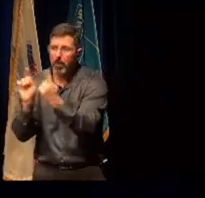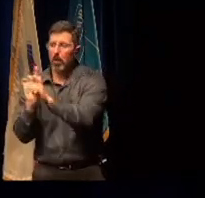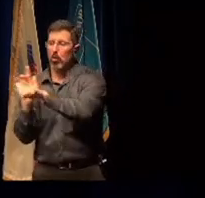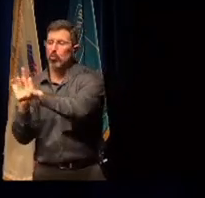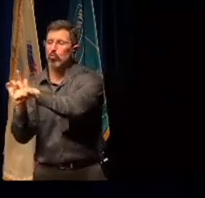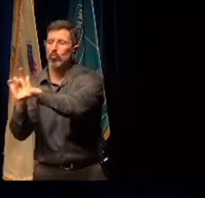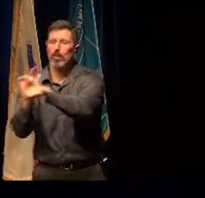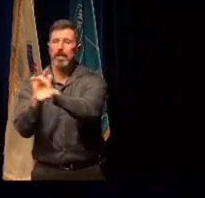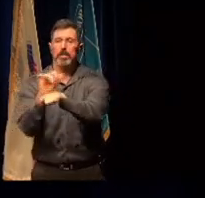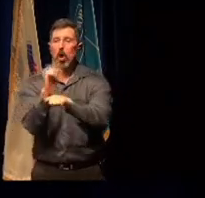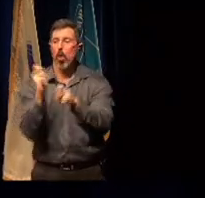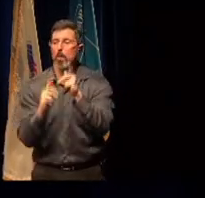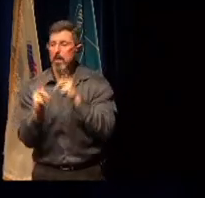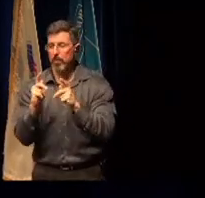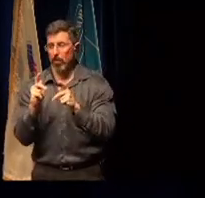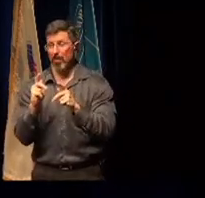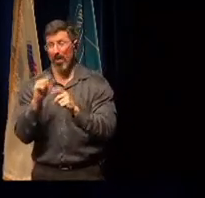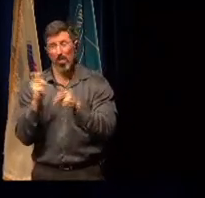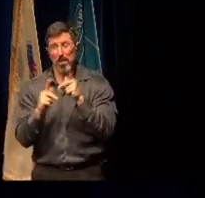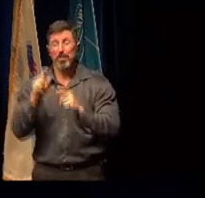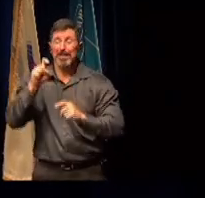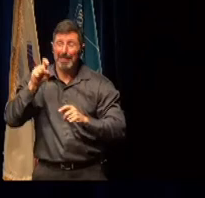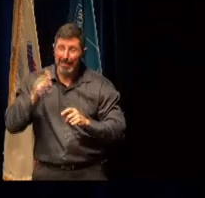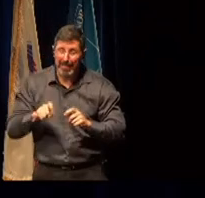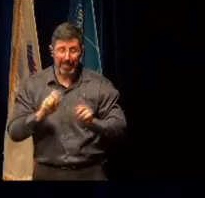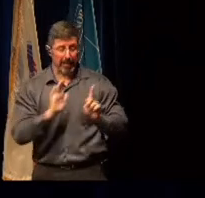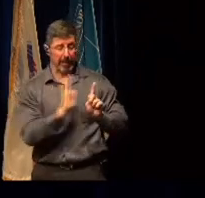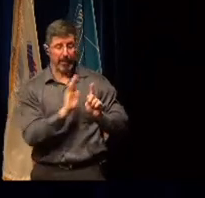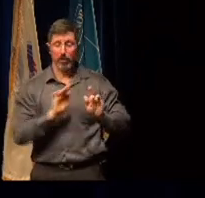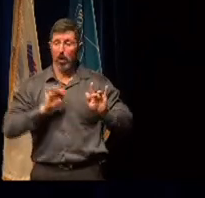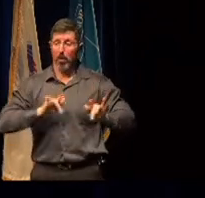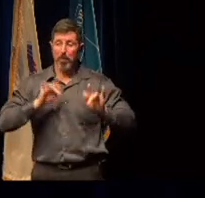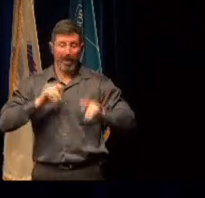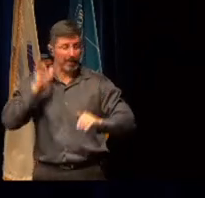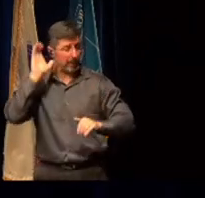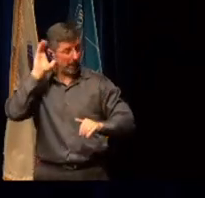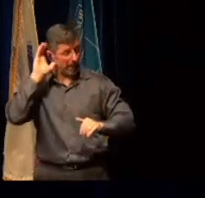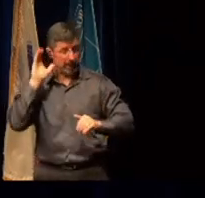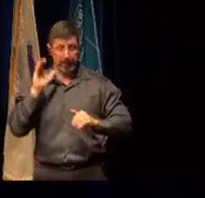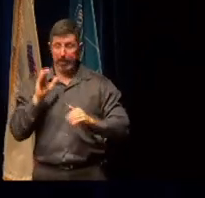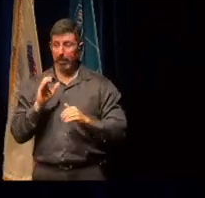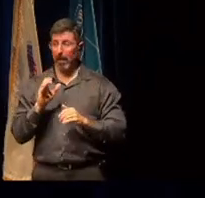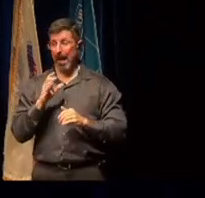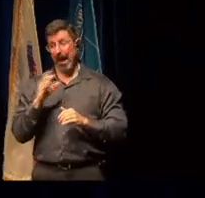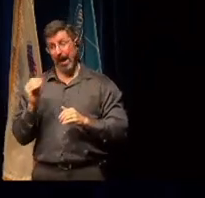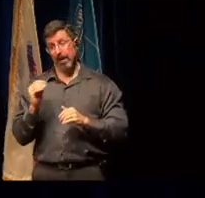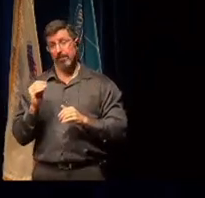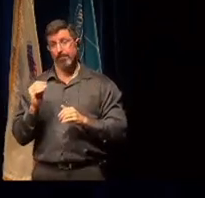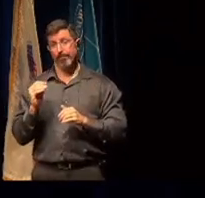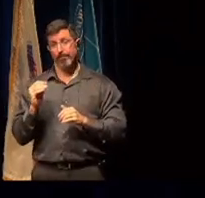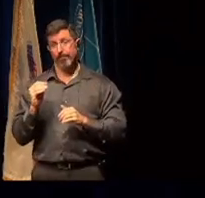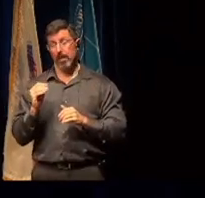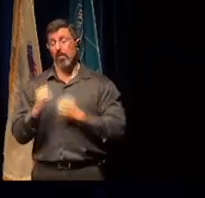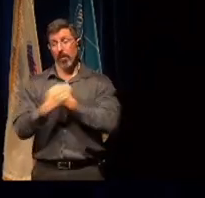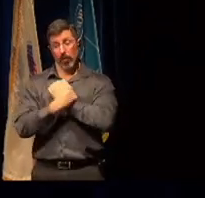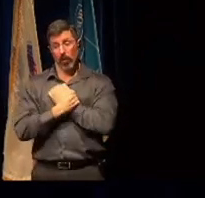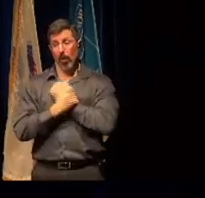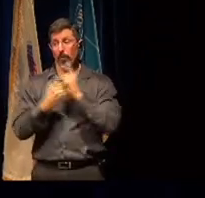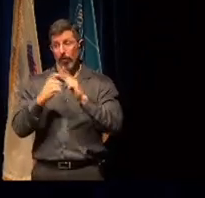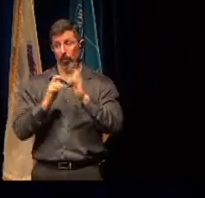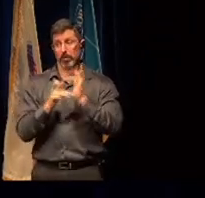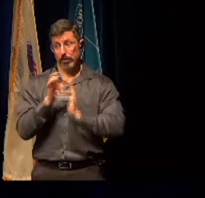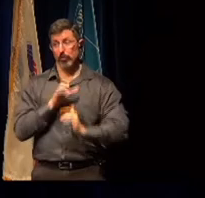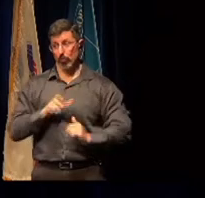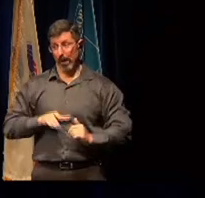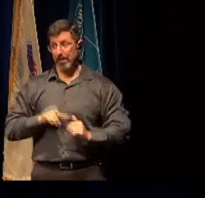his compassionate listening ear, but most importantly, the love of Jesus Christ. Stephanie, along with her